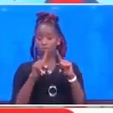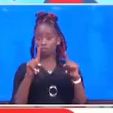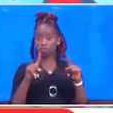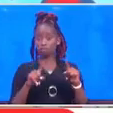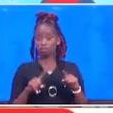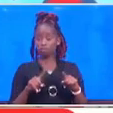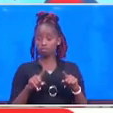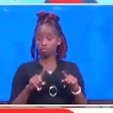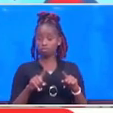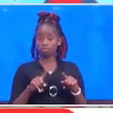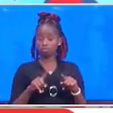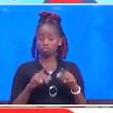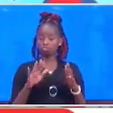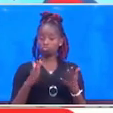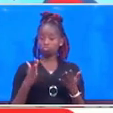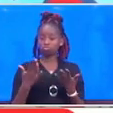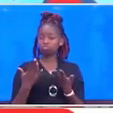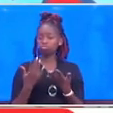kufunga